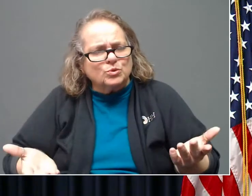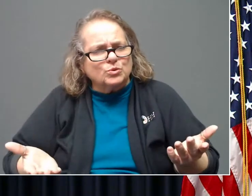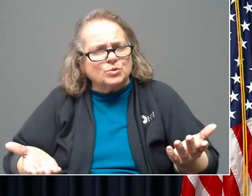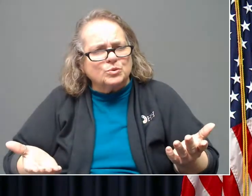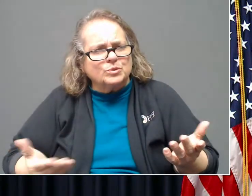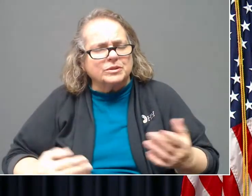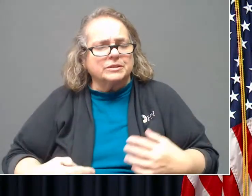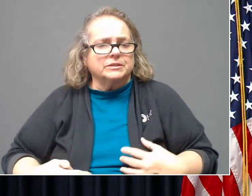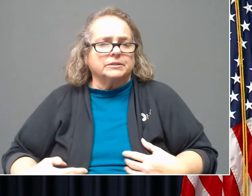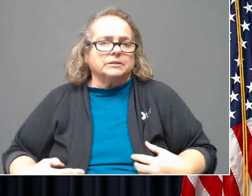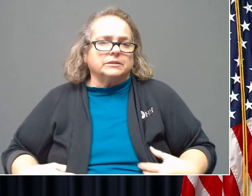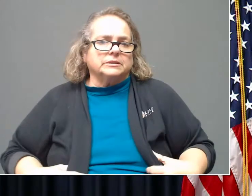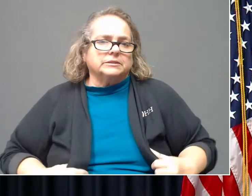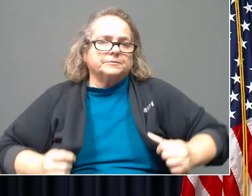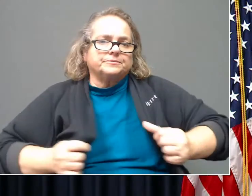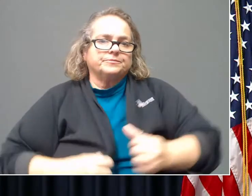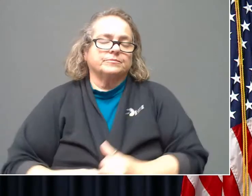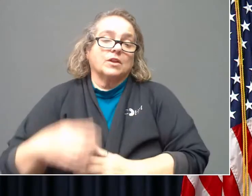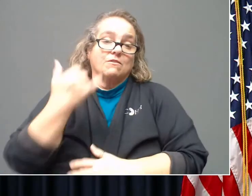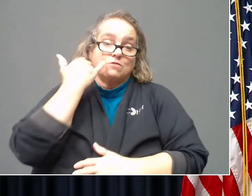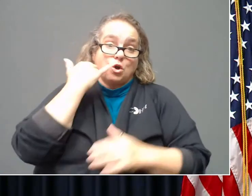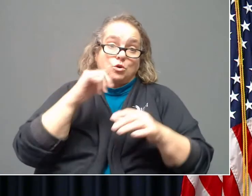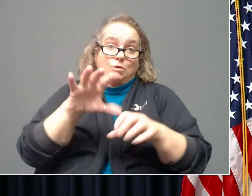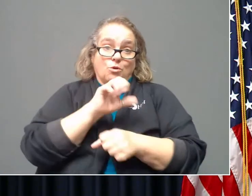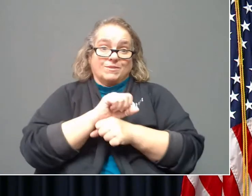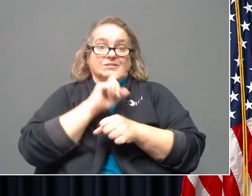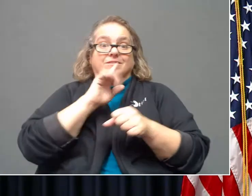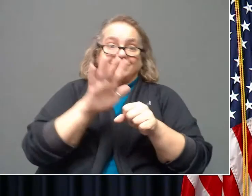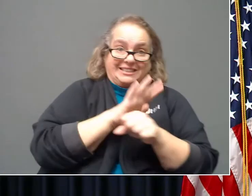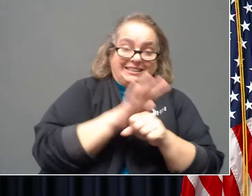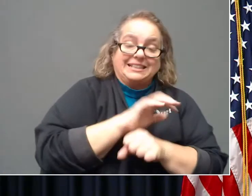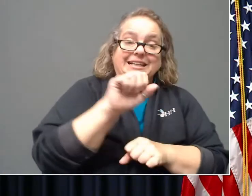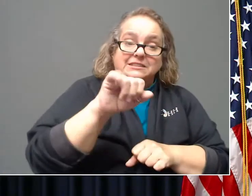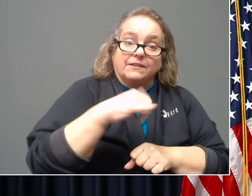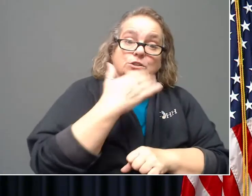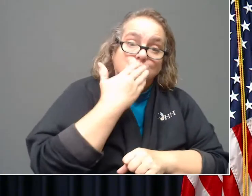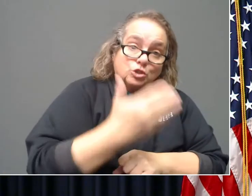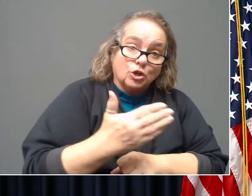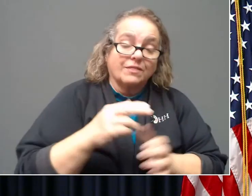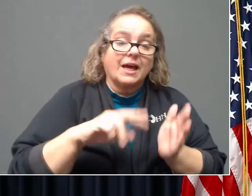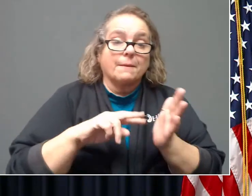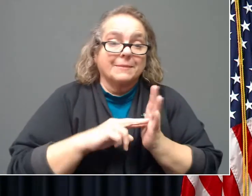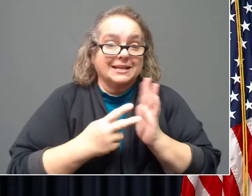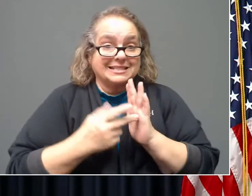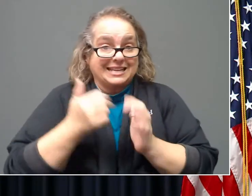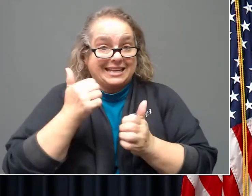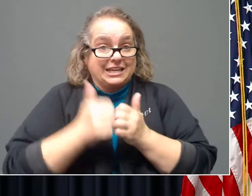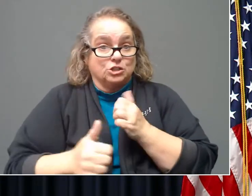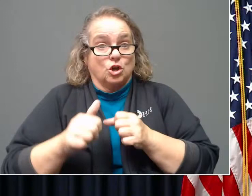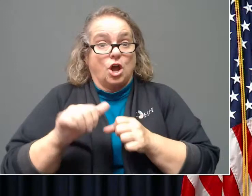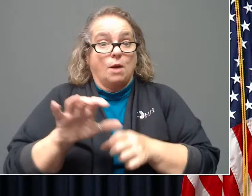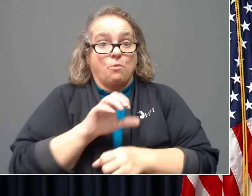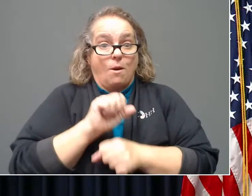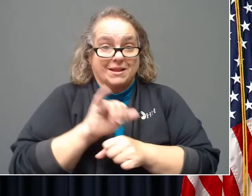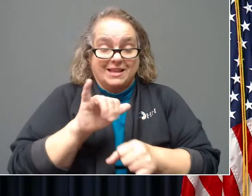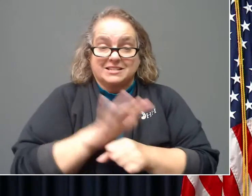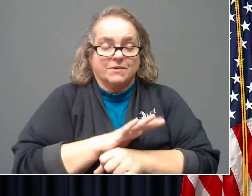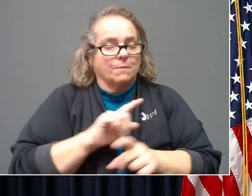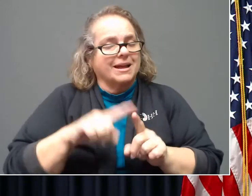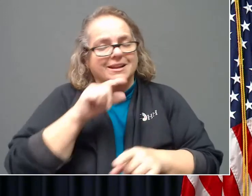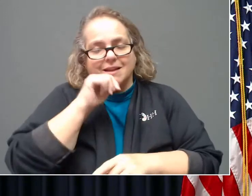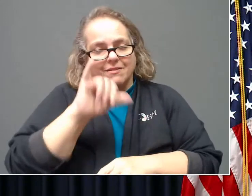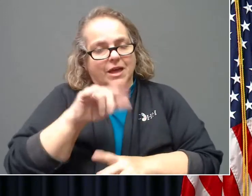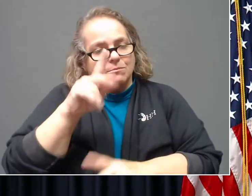So the phone appointments are filling up, which is good. That means each appointment that is filled, while not the person that you're talking to,